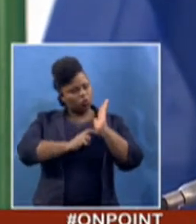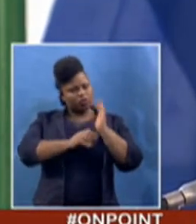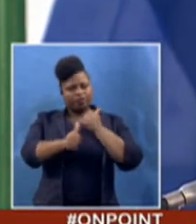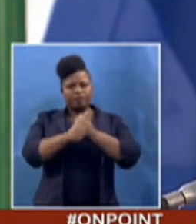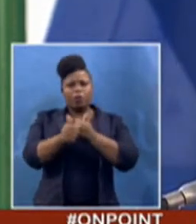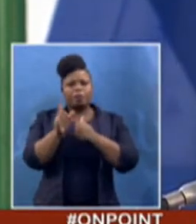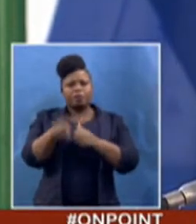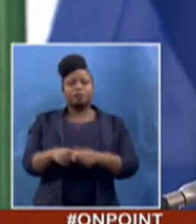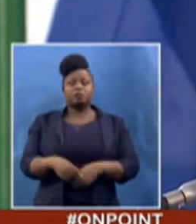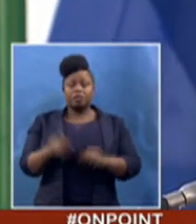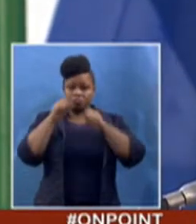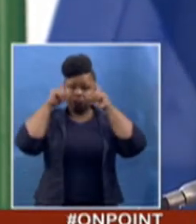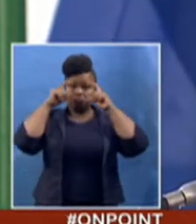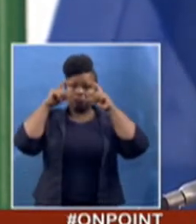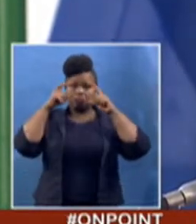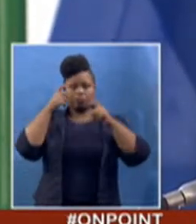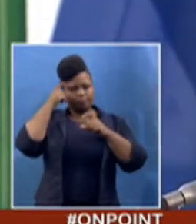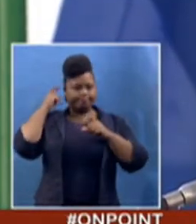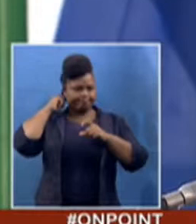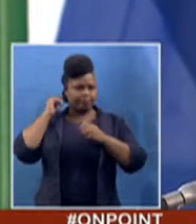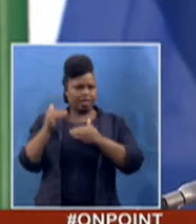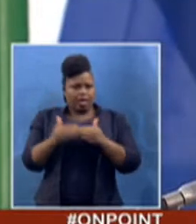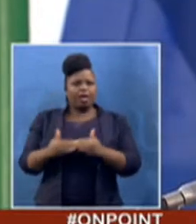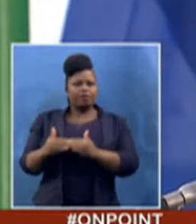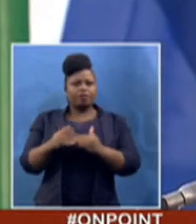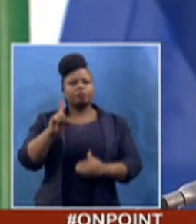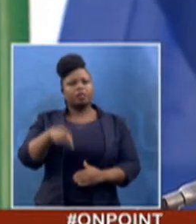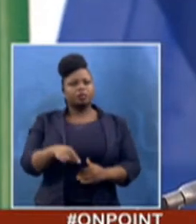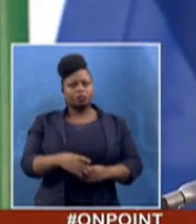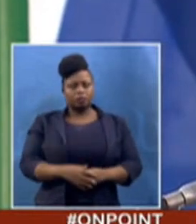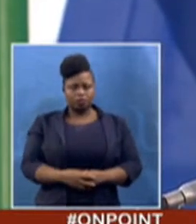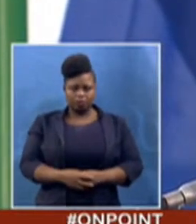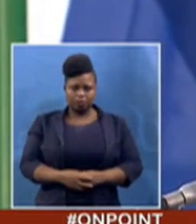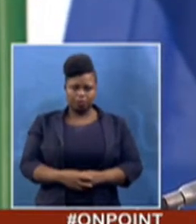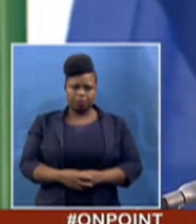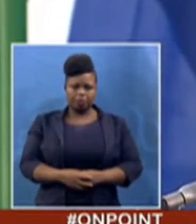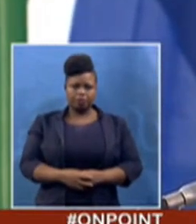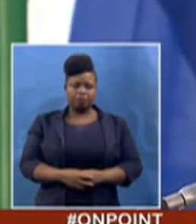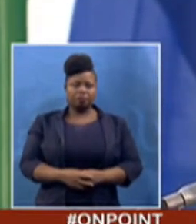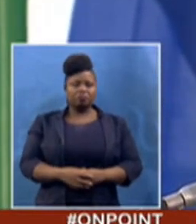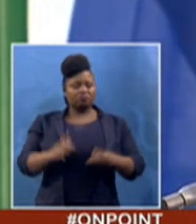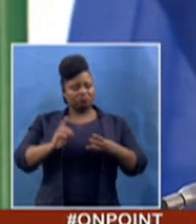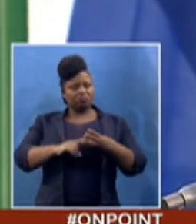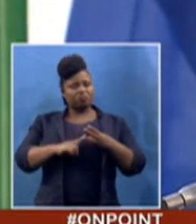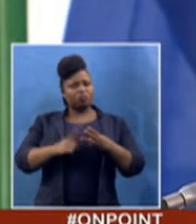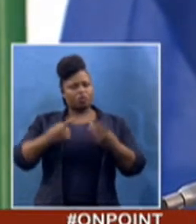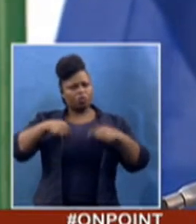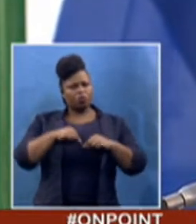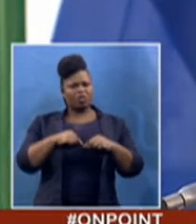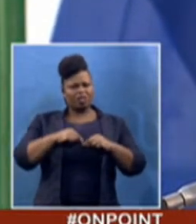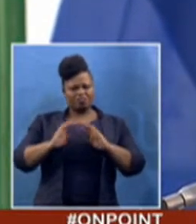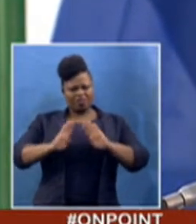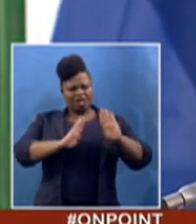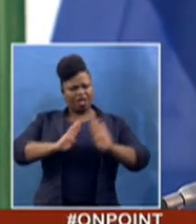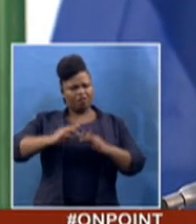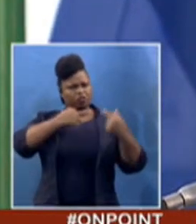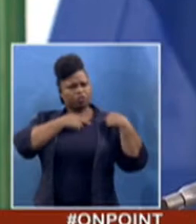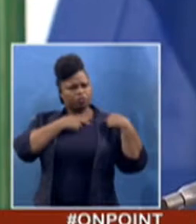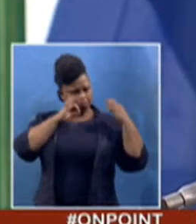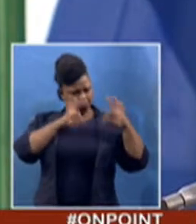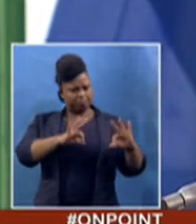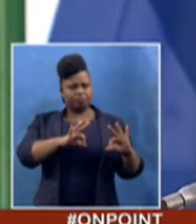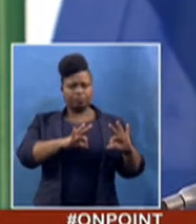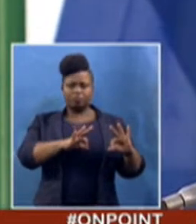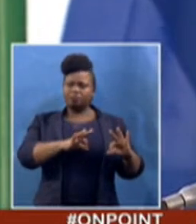remain vigilant, if we exercise caution, if we act responsibly, we should be